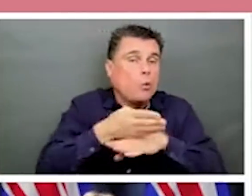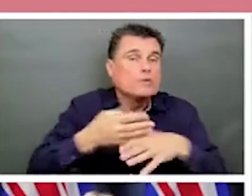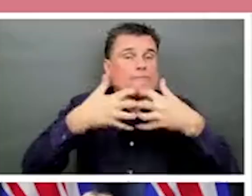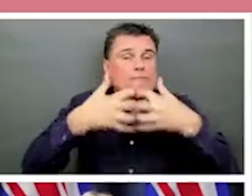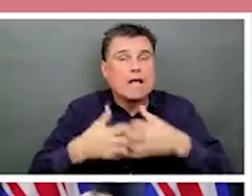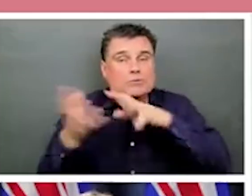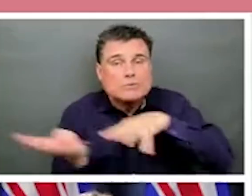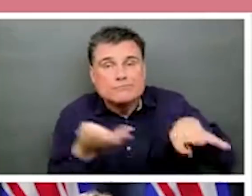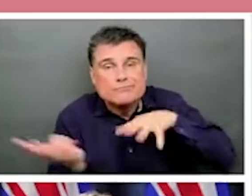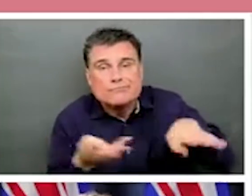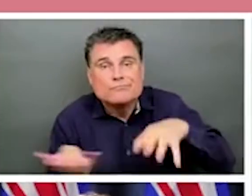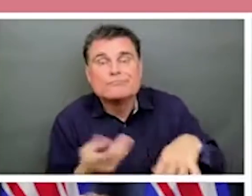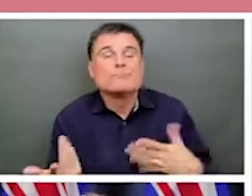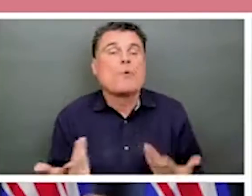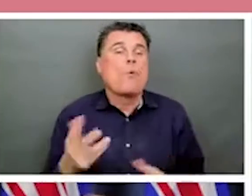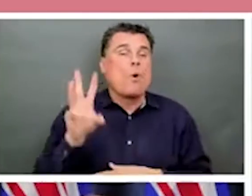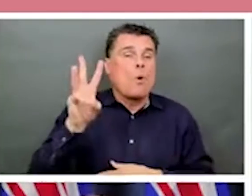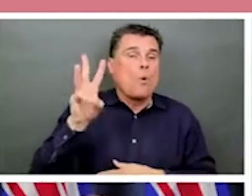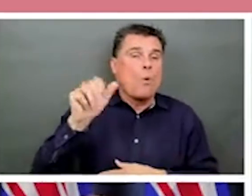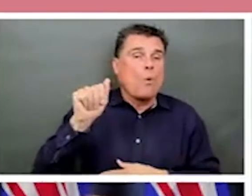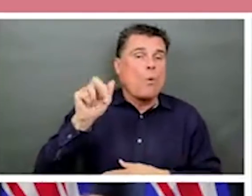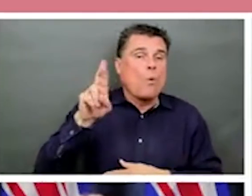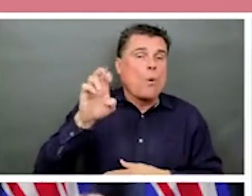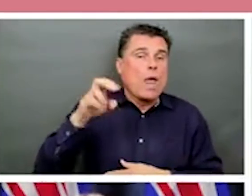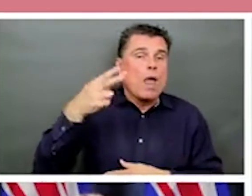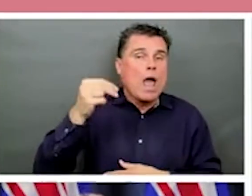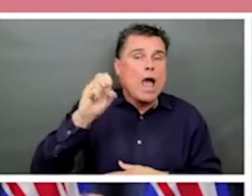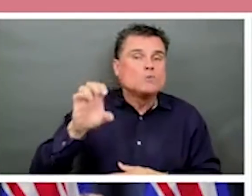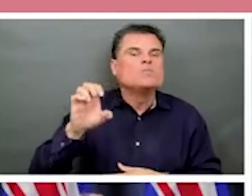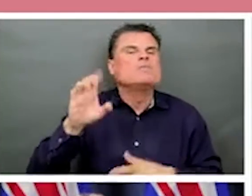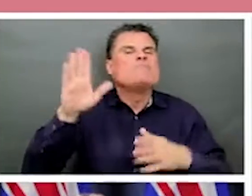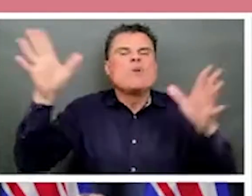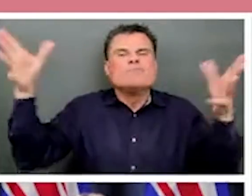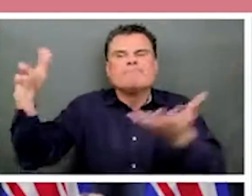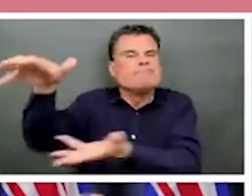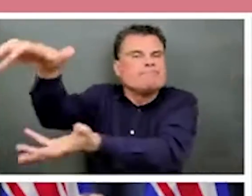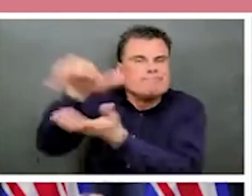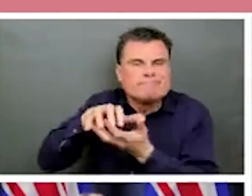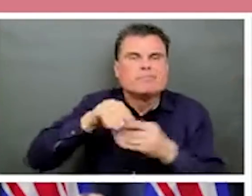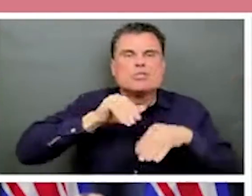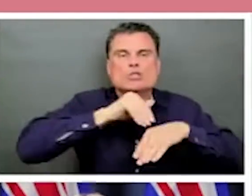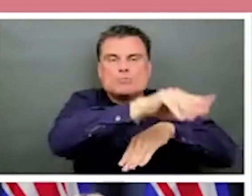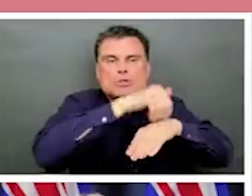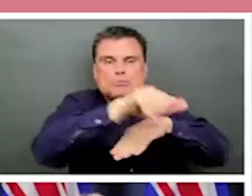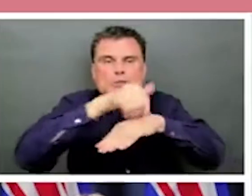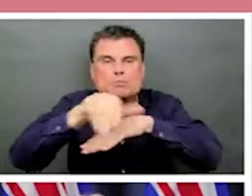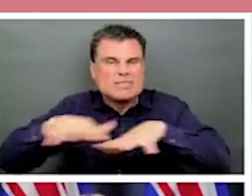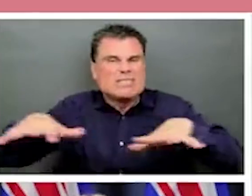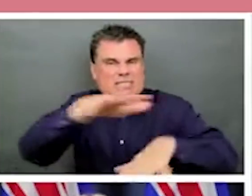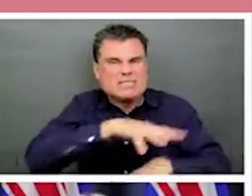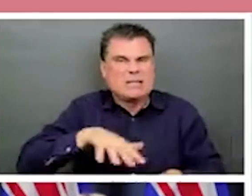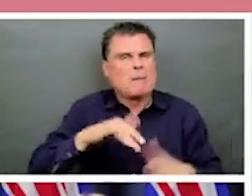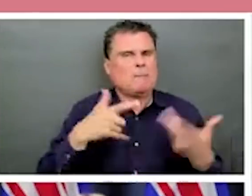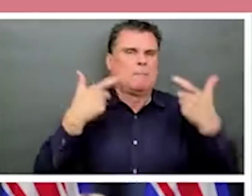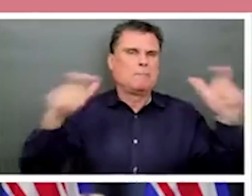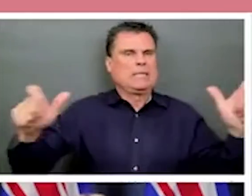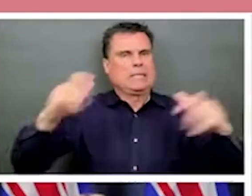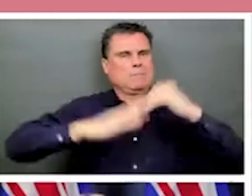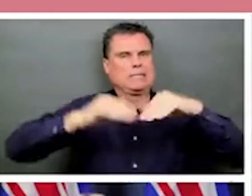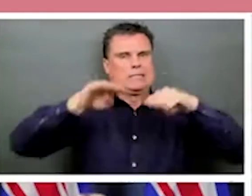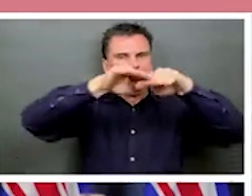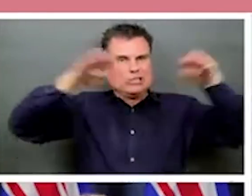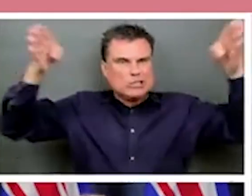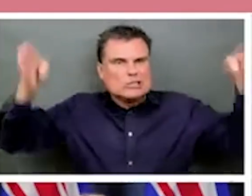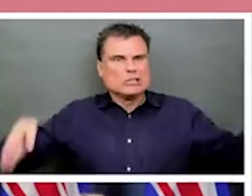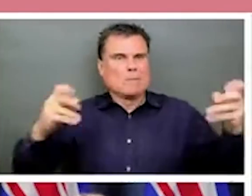where we have ongoing clusters and outbreaks occurring. Generally, they're larger sites. We're focusing on those where we can make the most